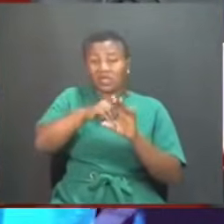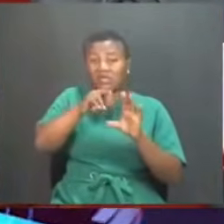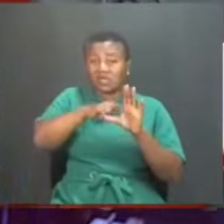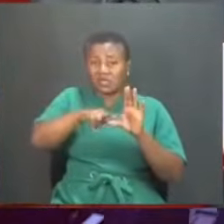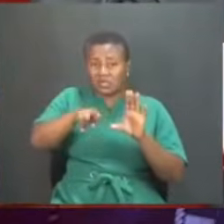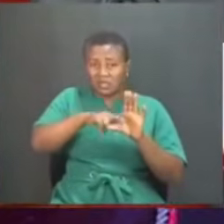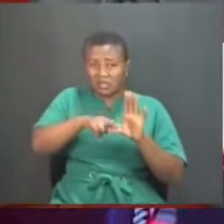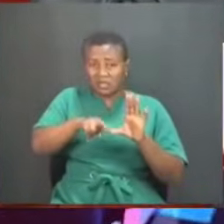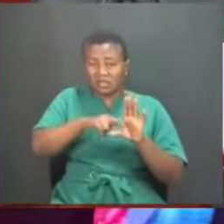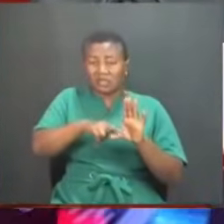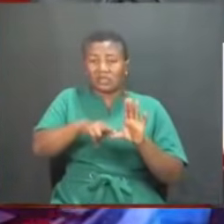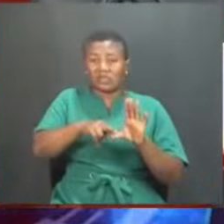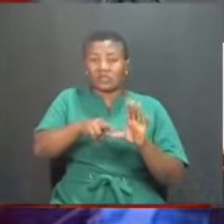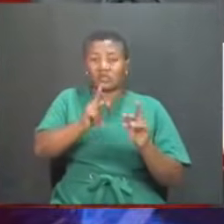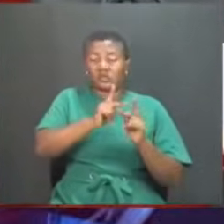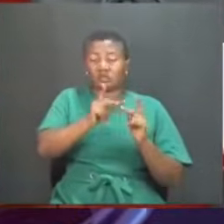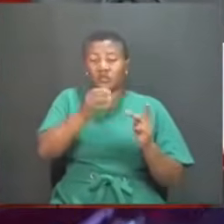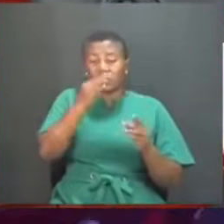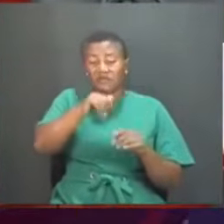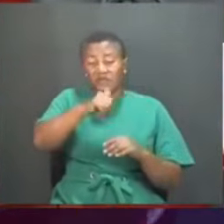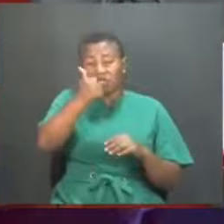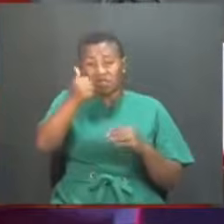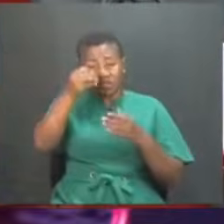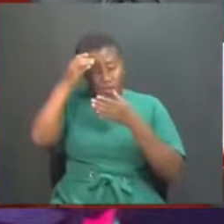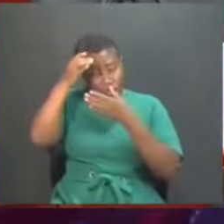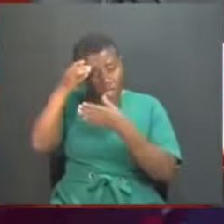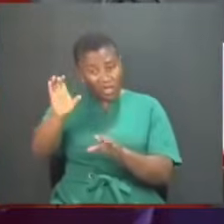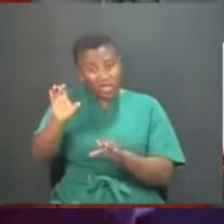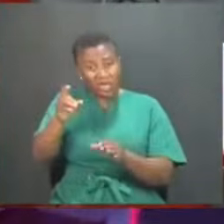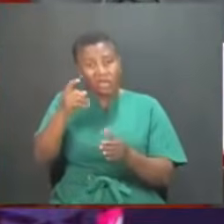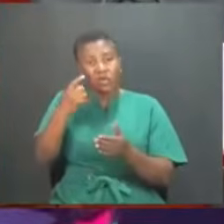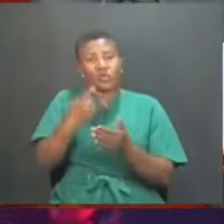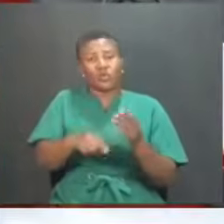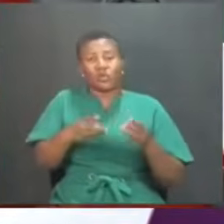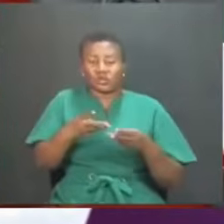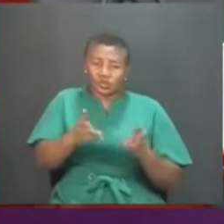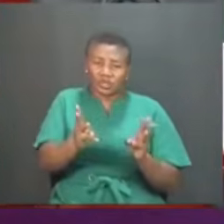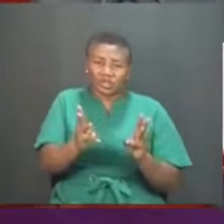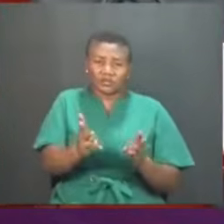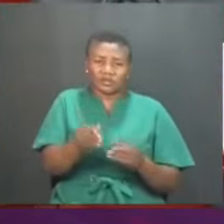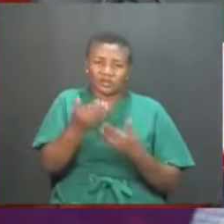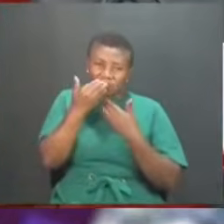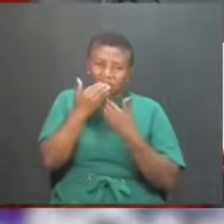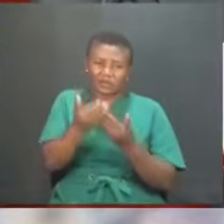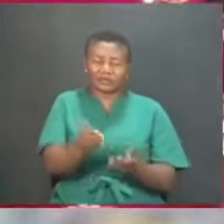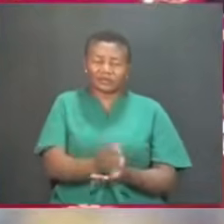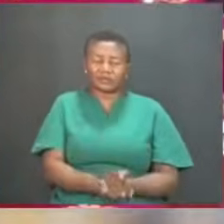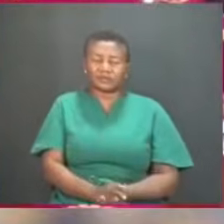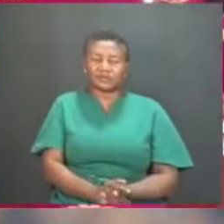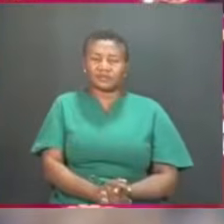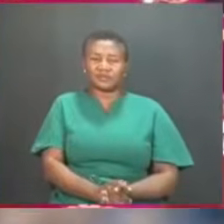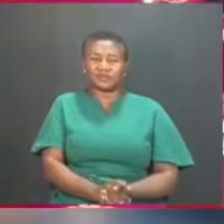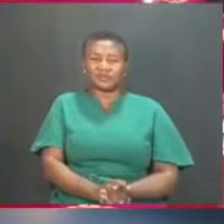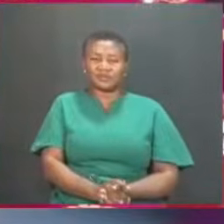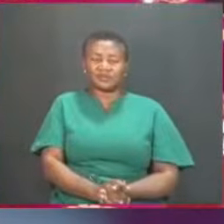this should happen at other places, and there is hope for the Ghanaian. Thank you so much, Mr. Speaker. Thank you.